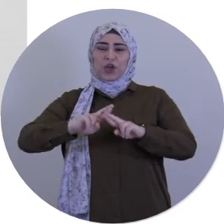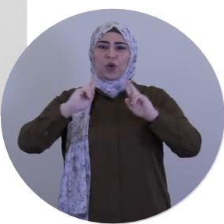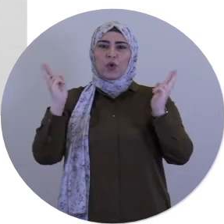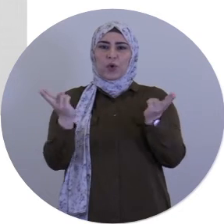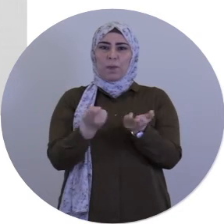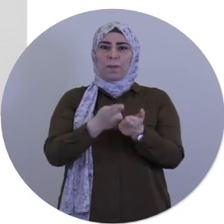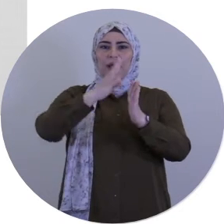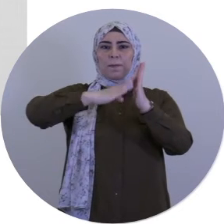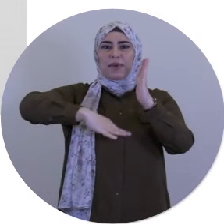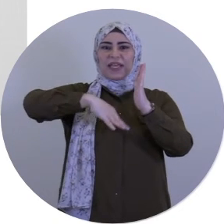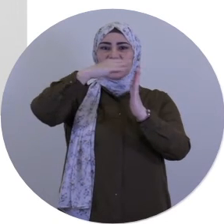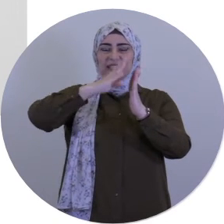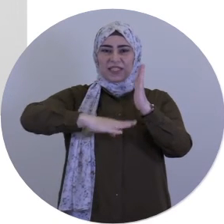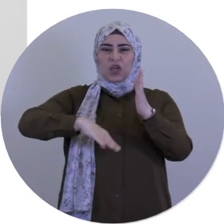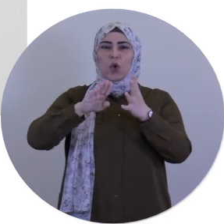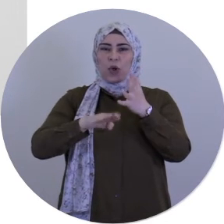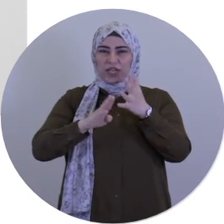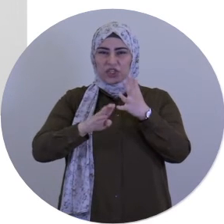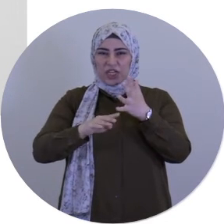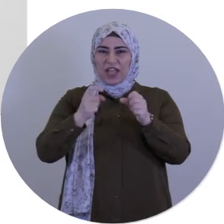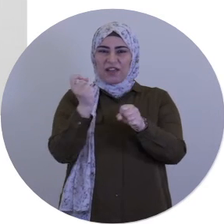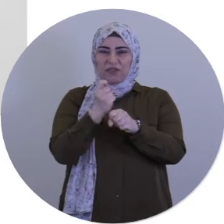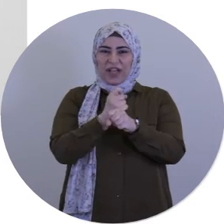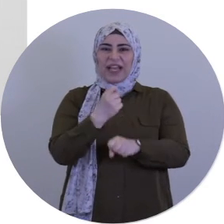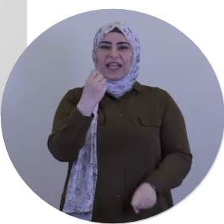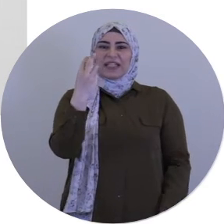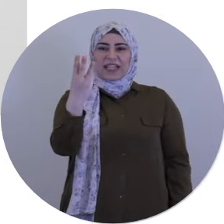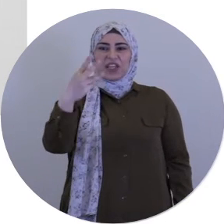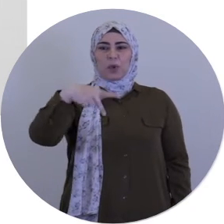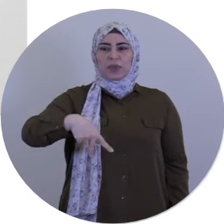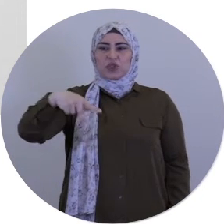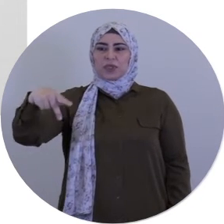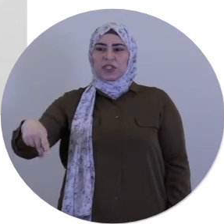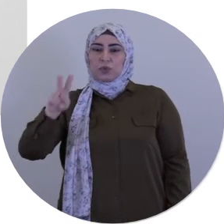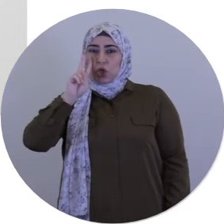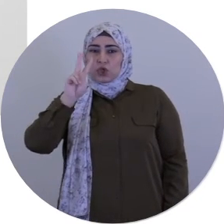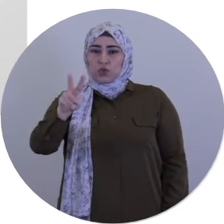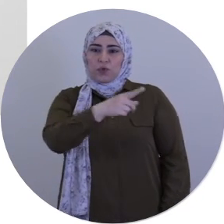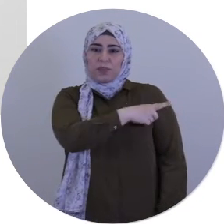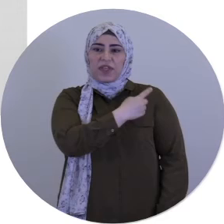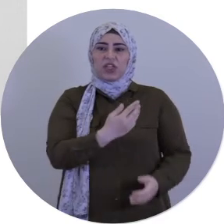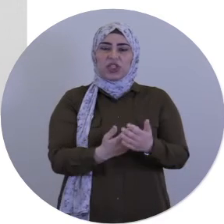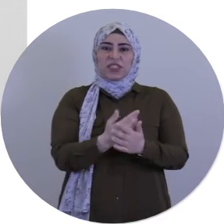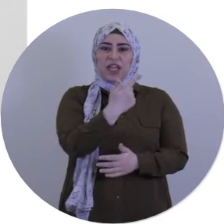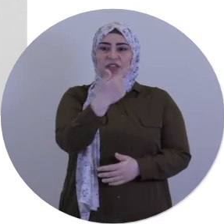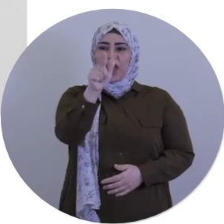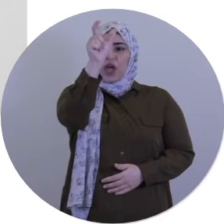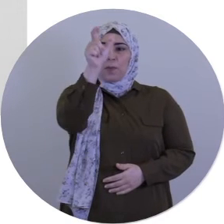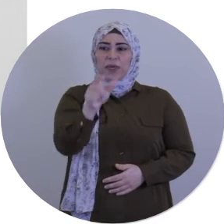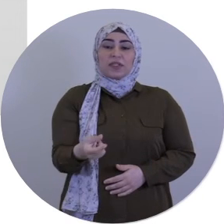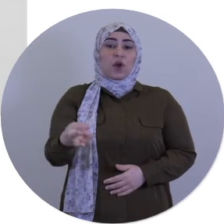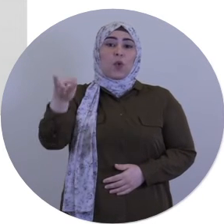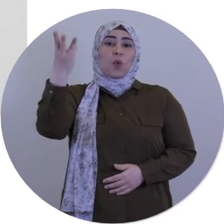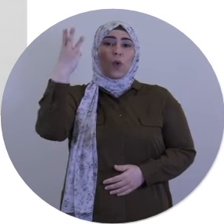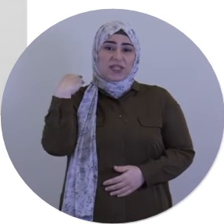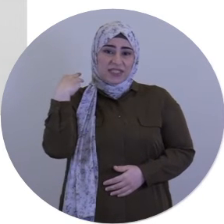they mirror each other. Let's look at another example. The painter was painting Sarah's room. Now, notice it